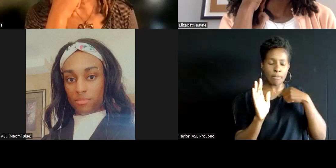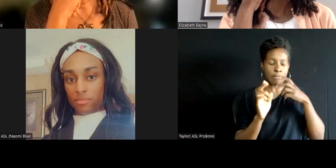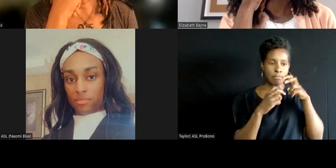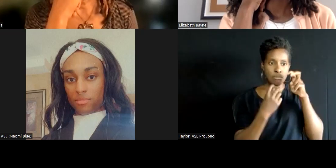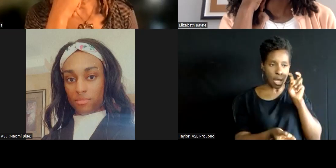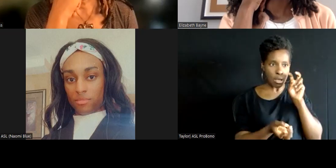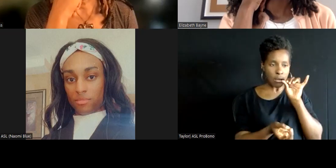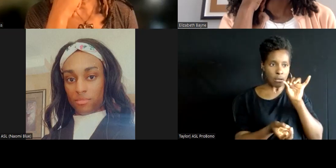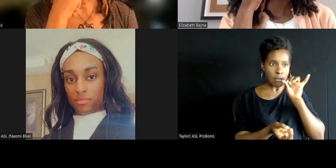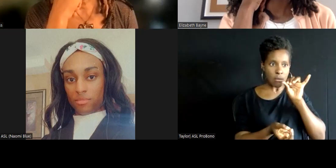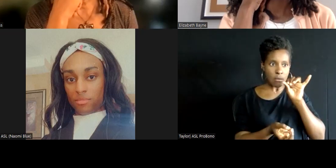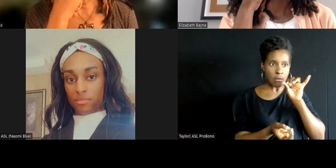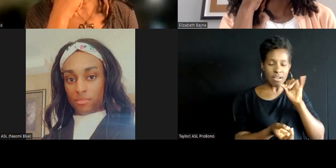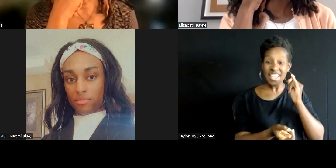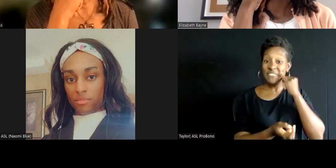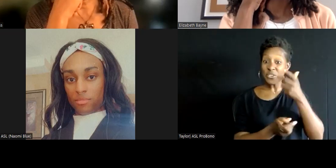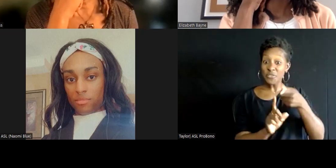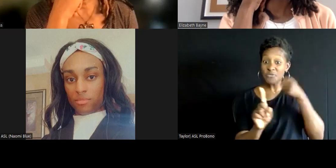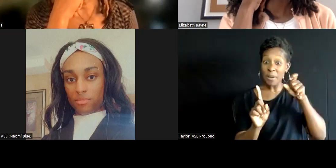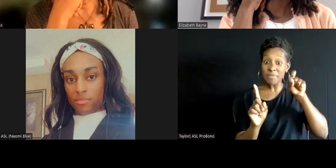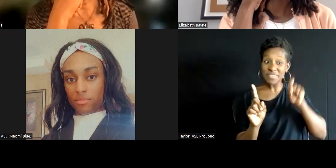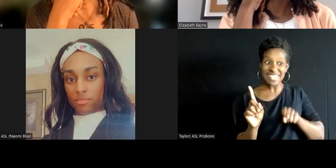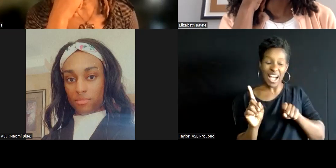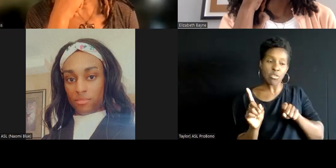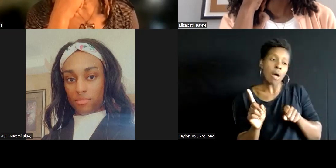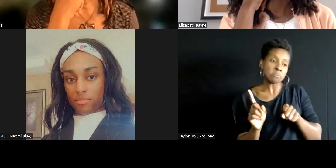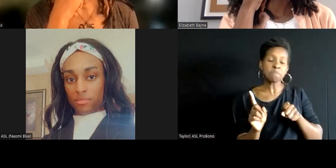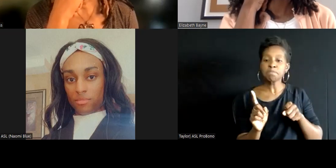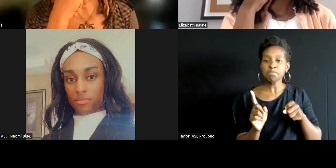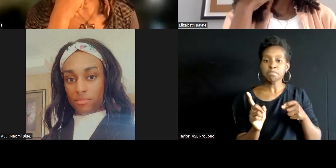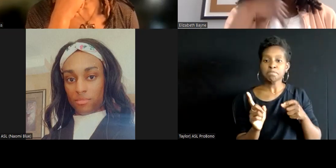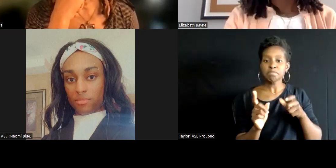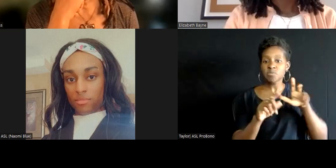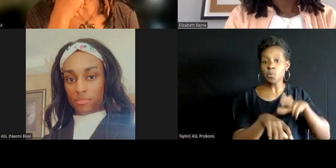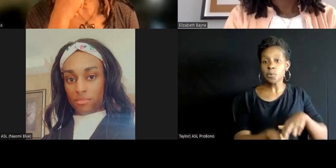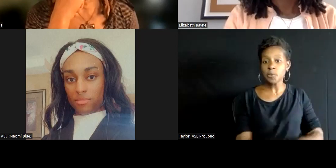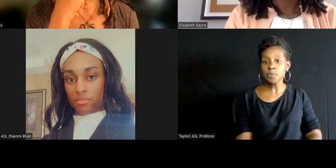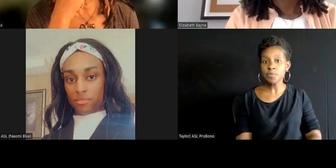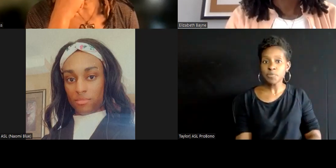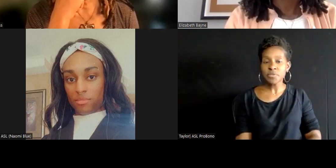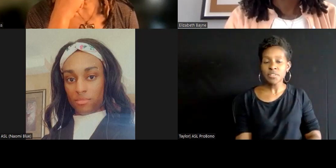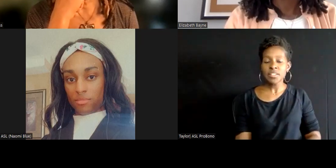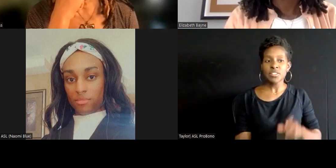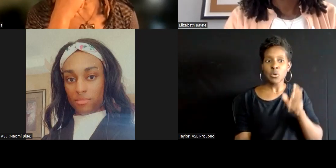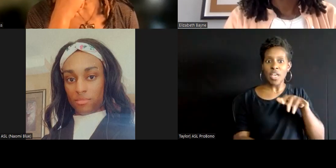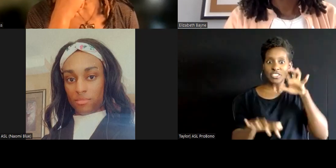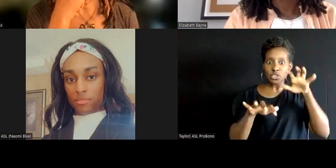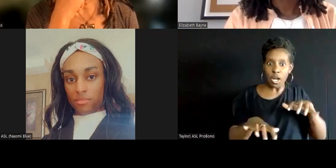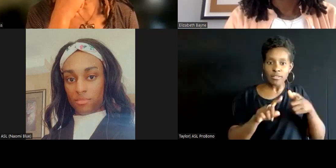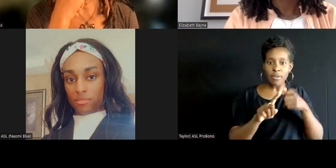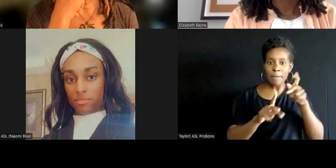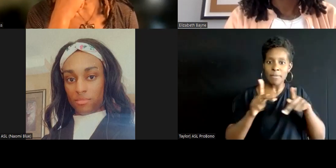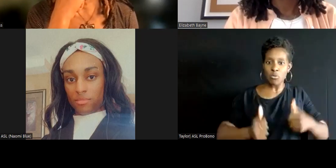Unless you're from the South, and then you have that kind of relationship and it's not so shocking to you. So how